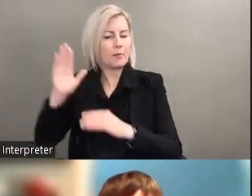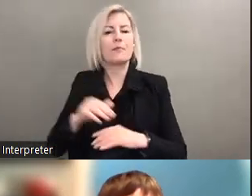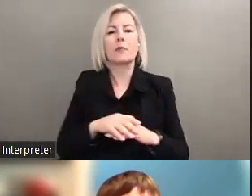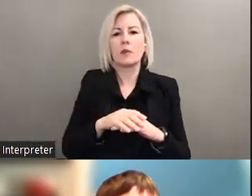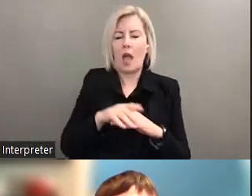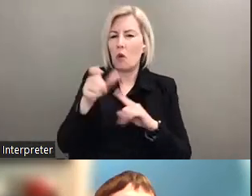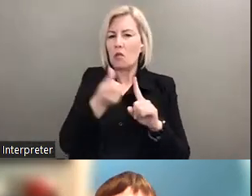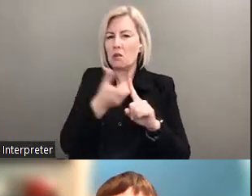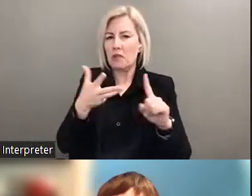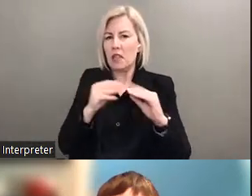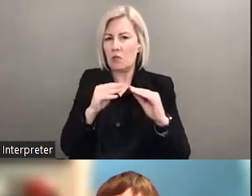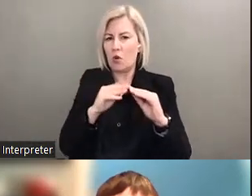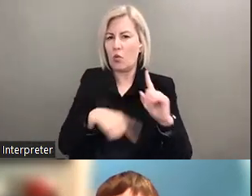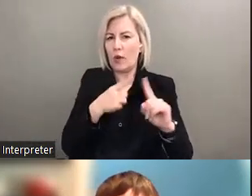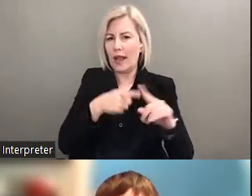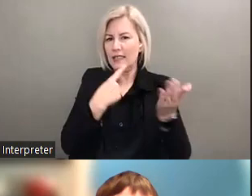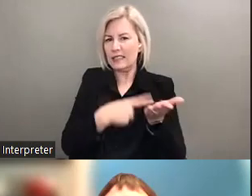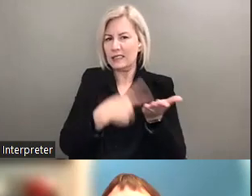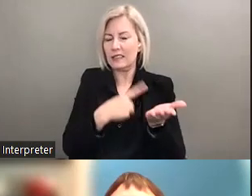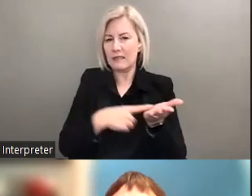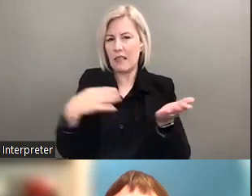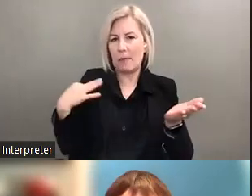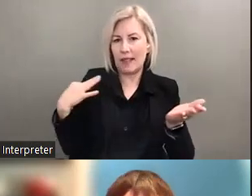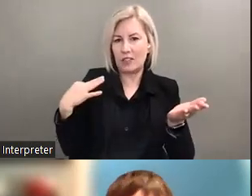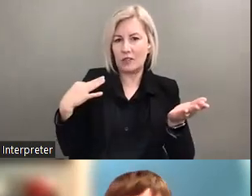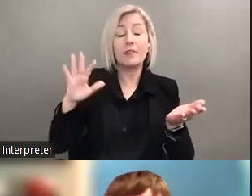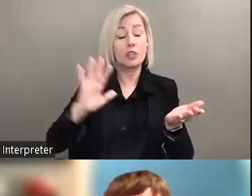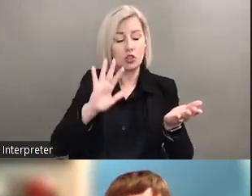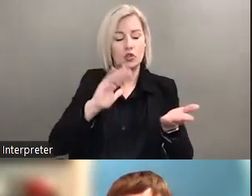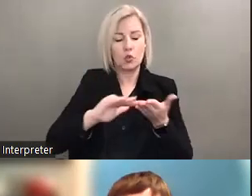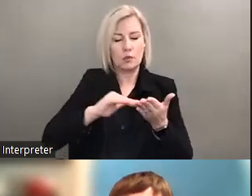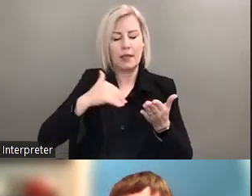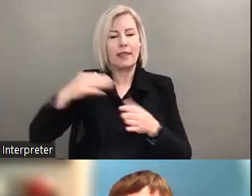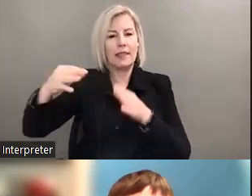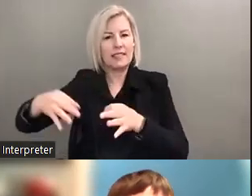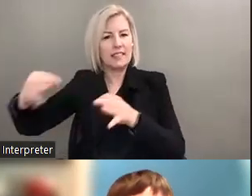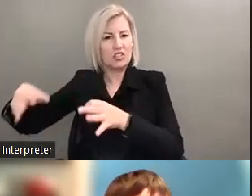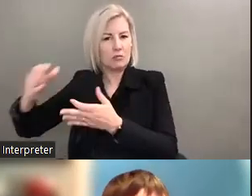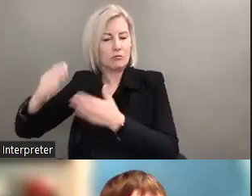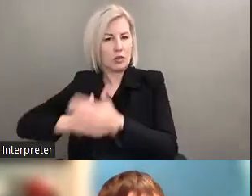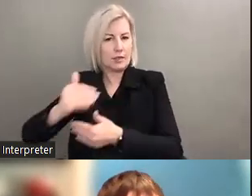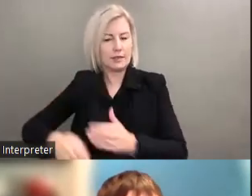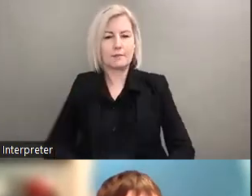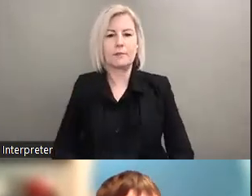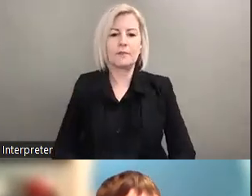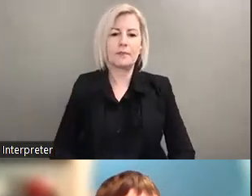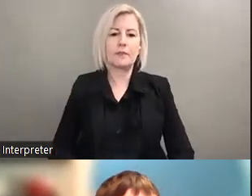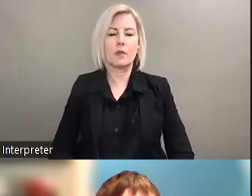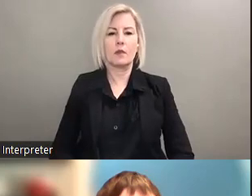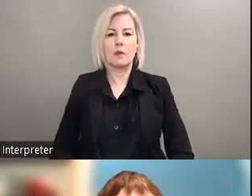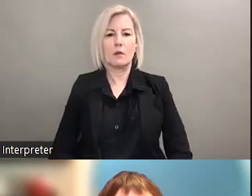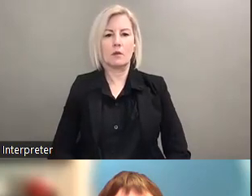more about this when I discuss the the adjudication process later in this presentation.